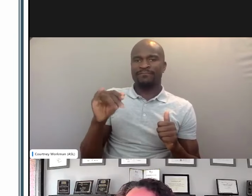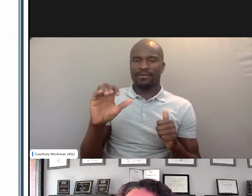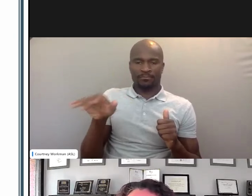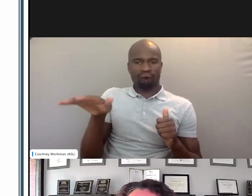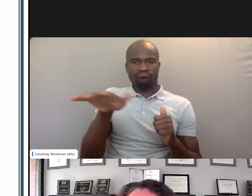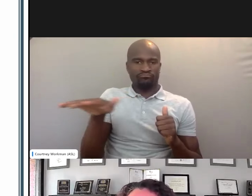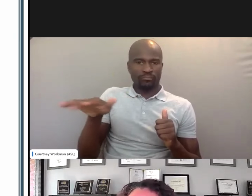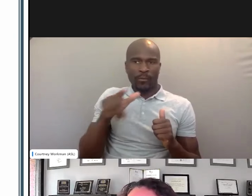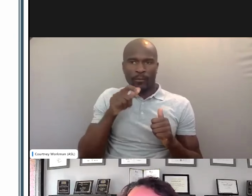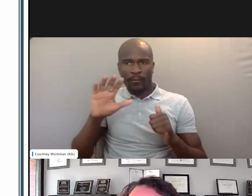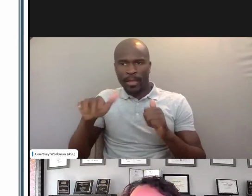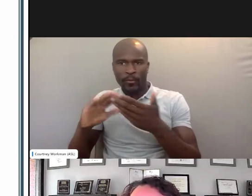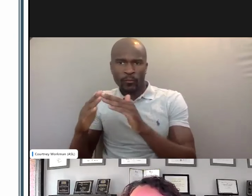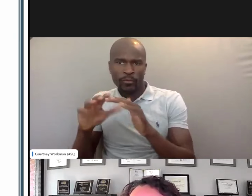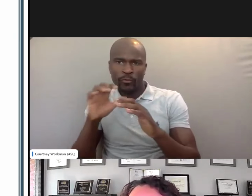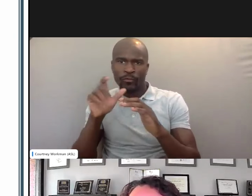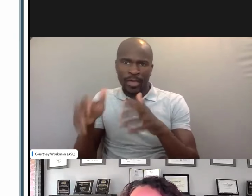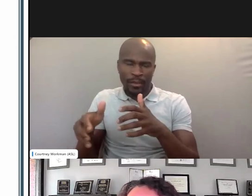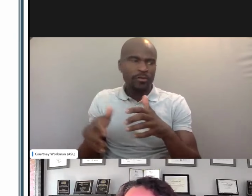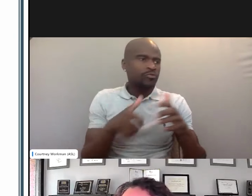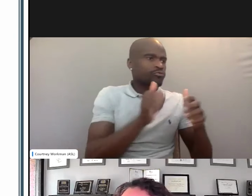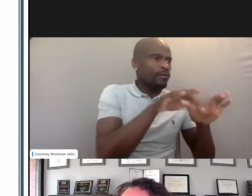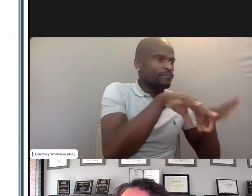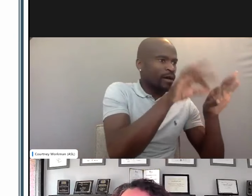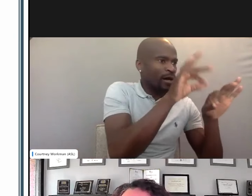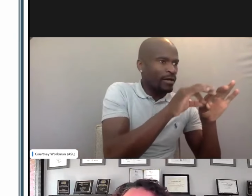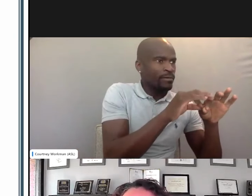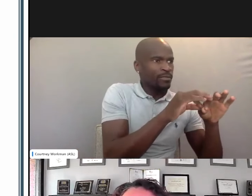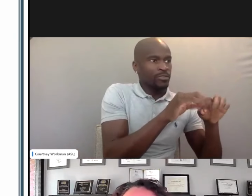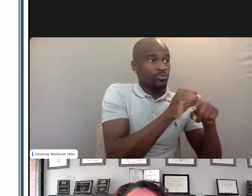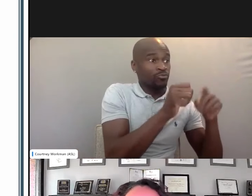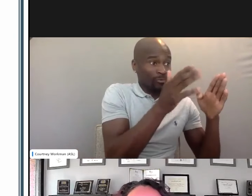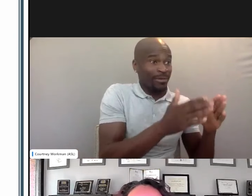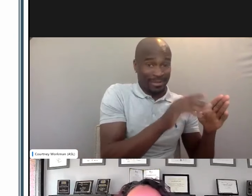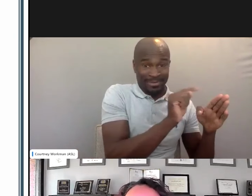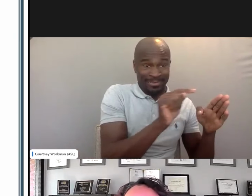can I've got contact information there. You can reach out to NOVA